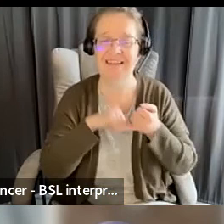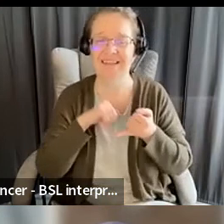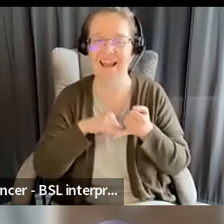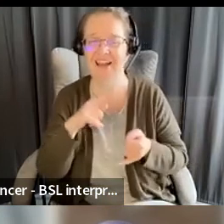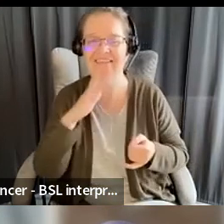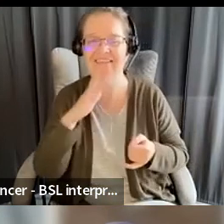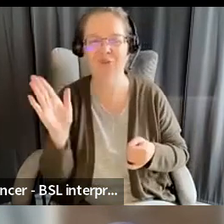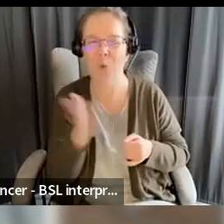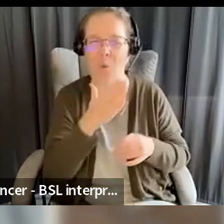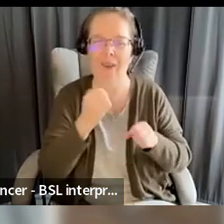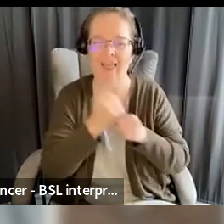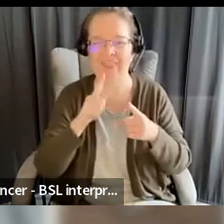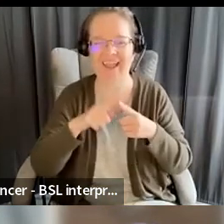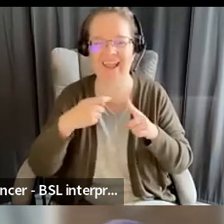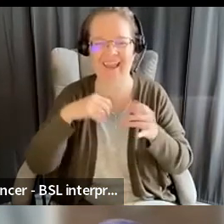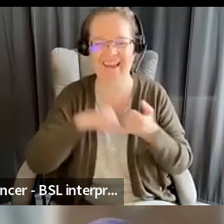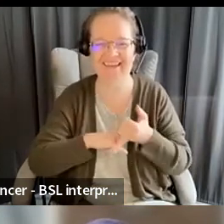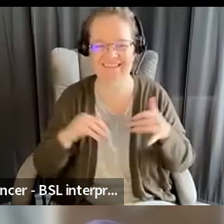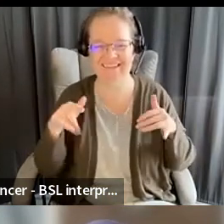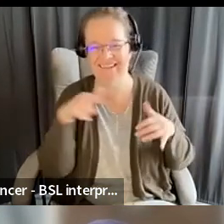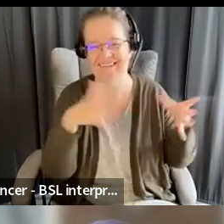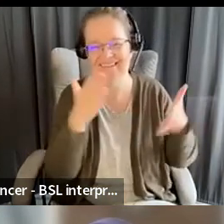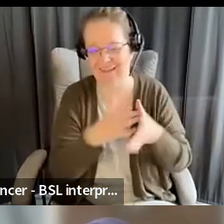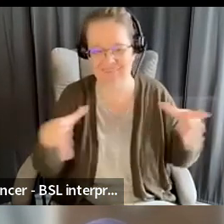been similar background. Yeah.